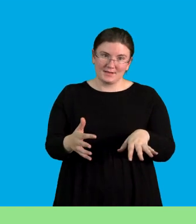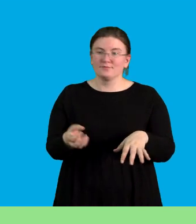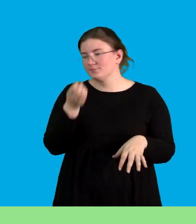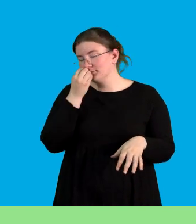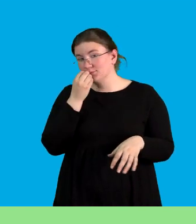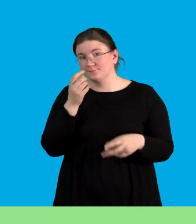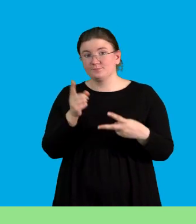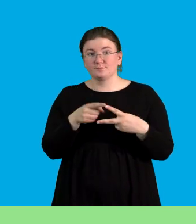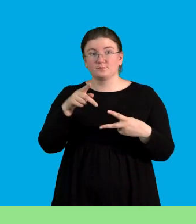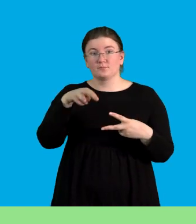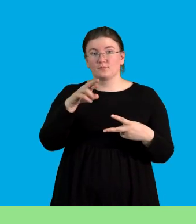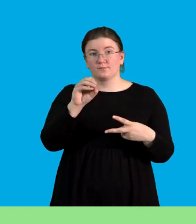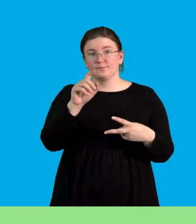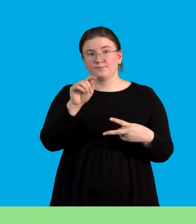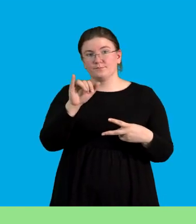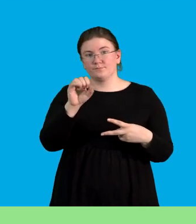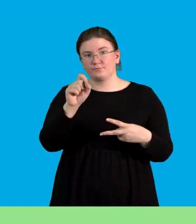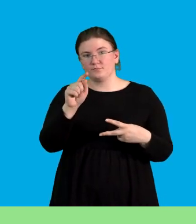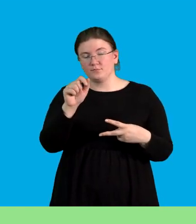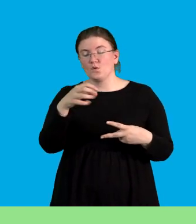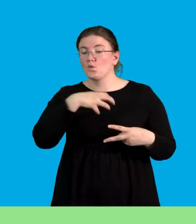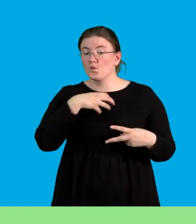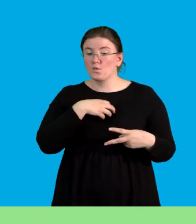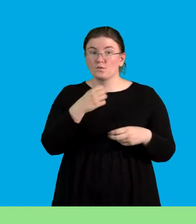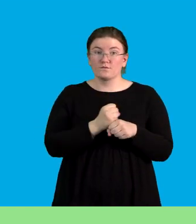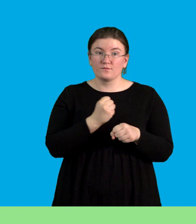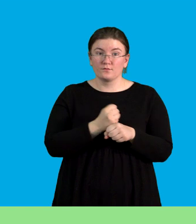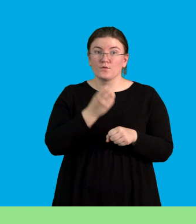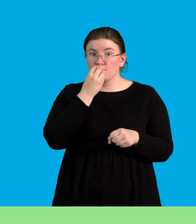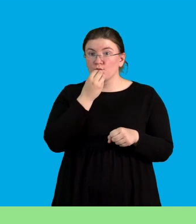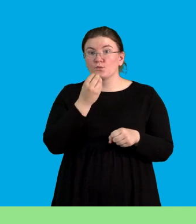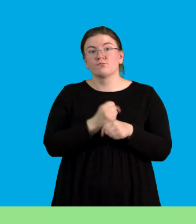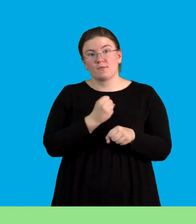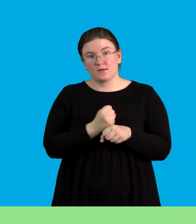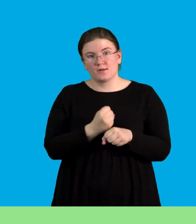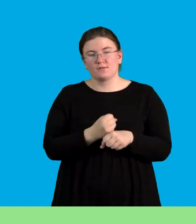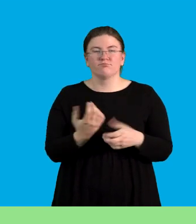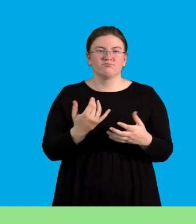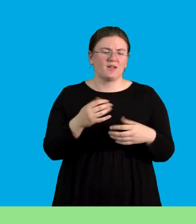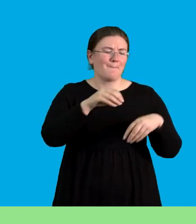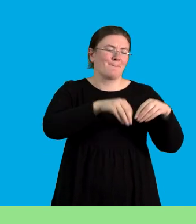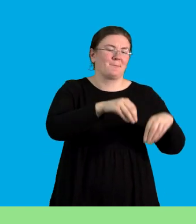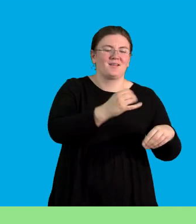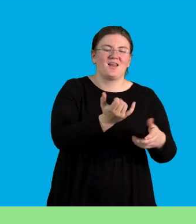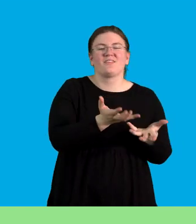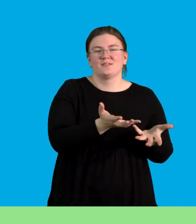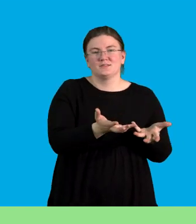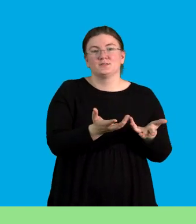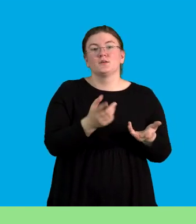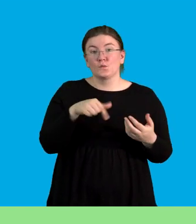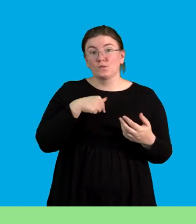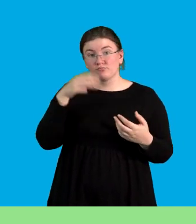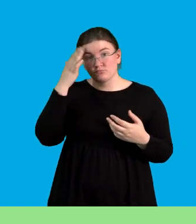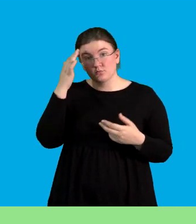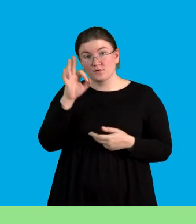that makes its own food would be the plant-like protists. And then we know that fungi basically